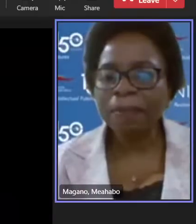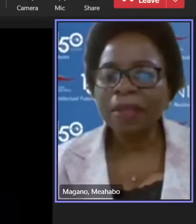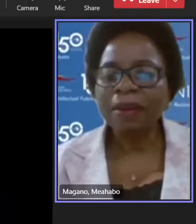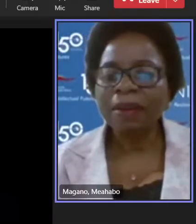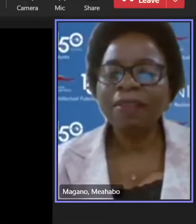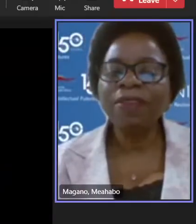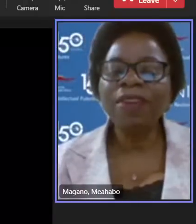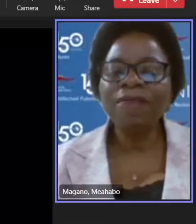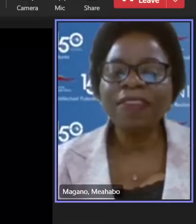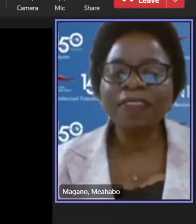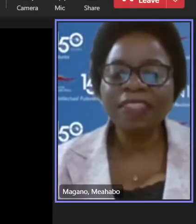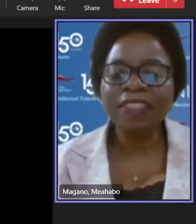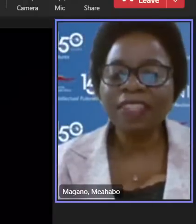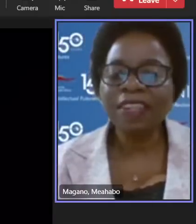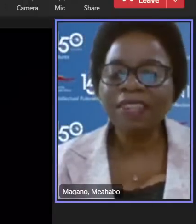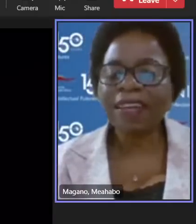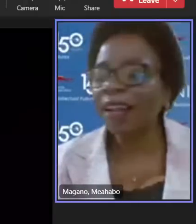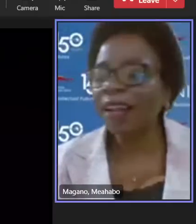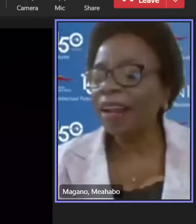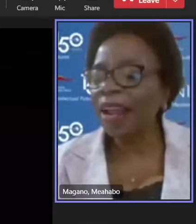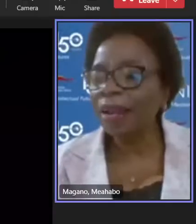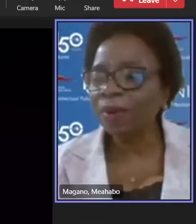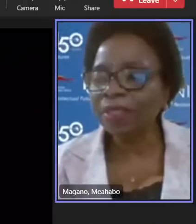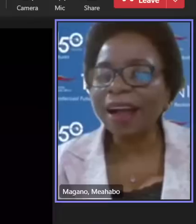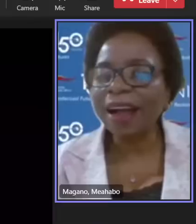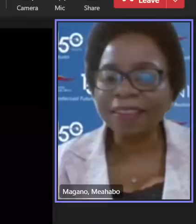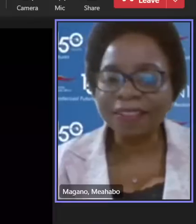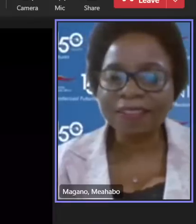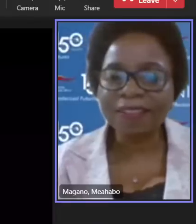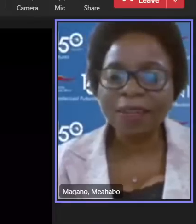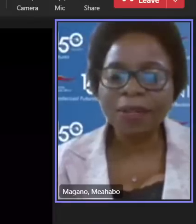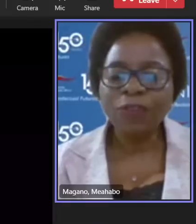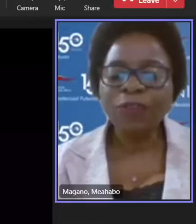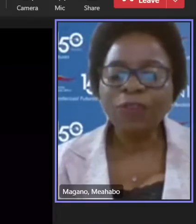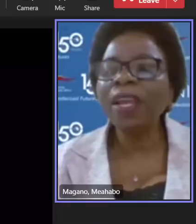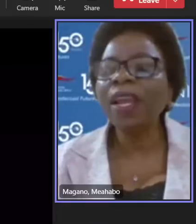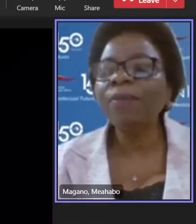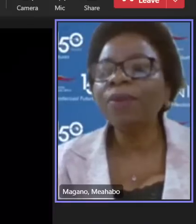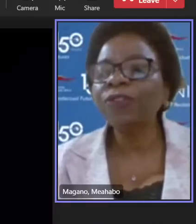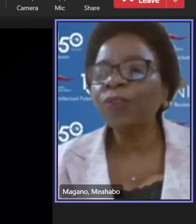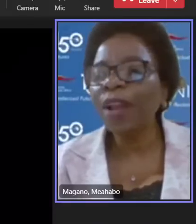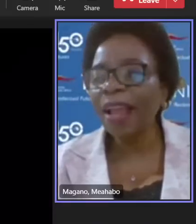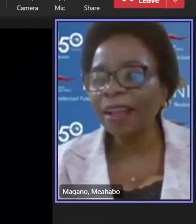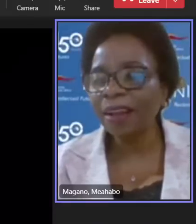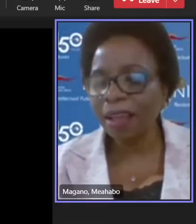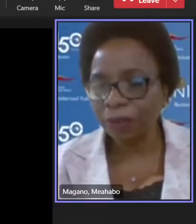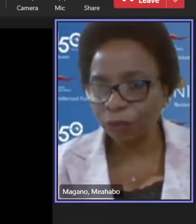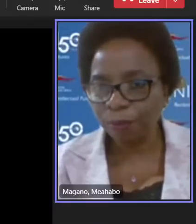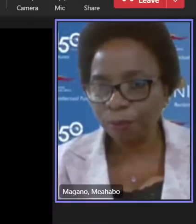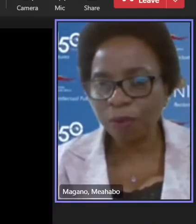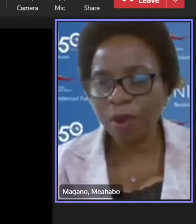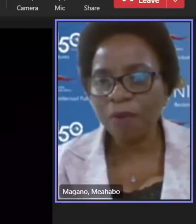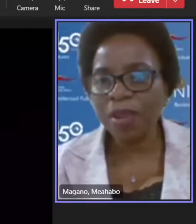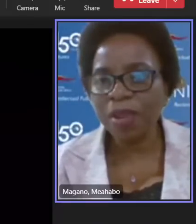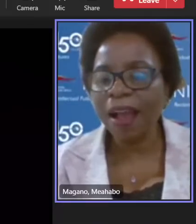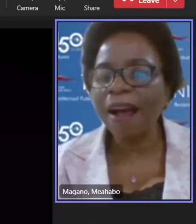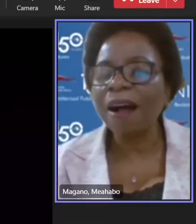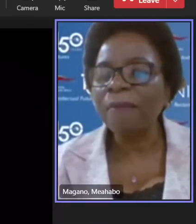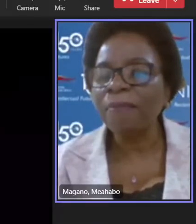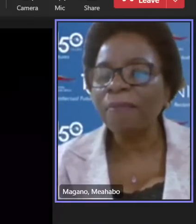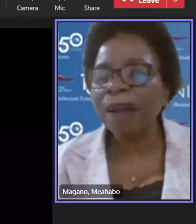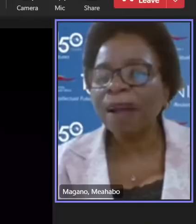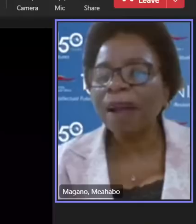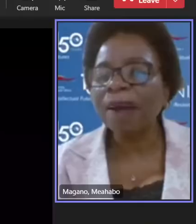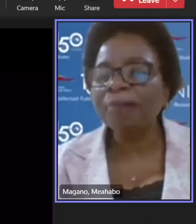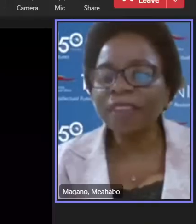Africa, the university that enabled us to be able to learn and to be where we